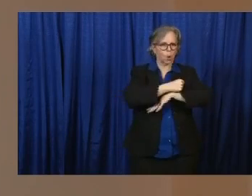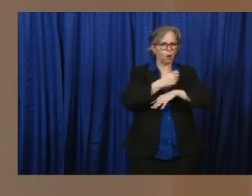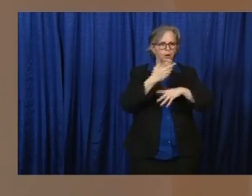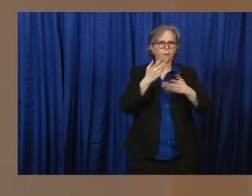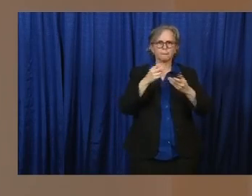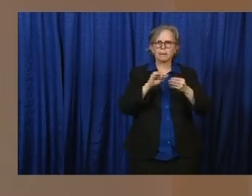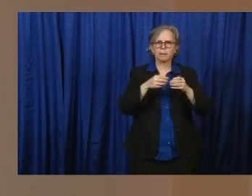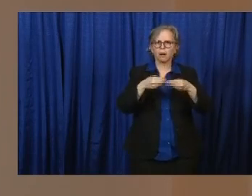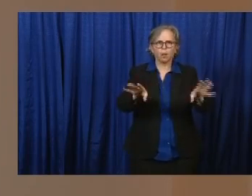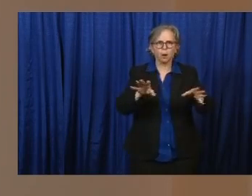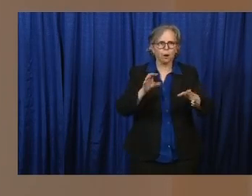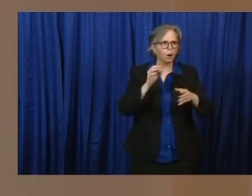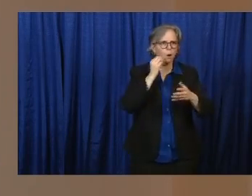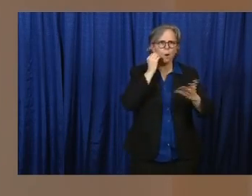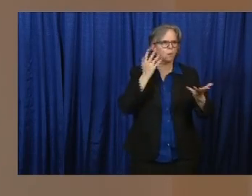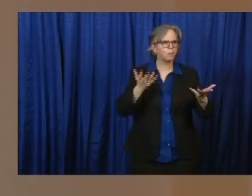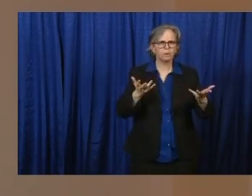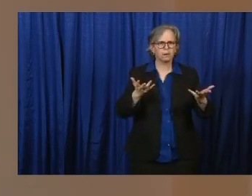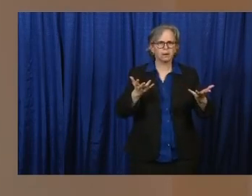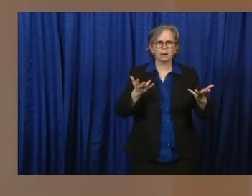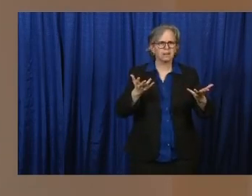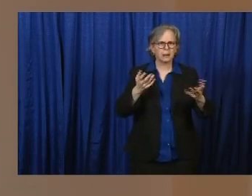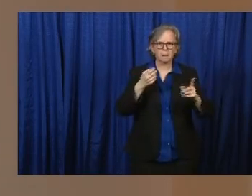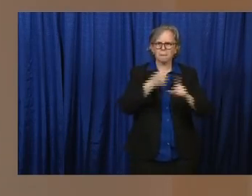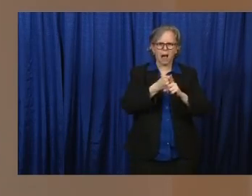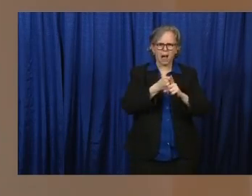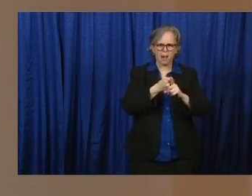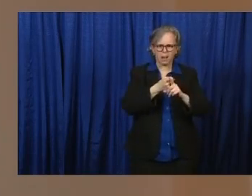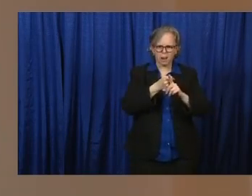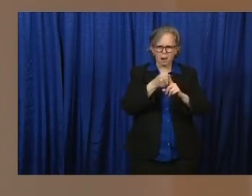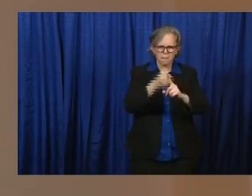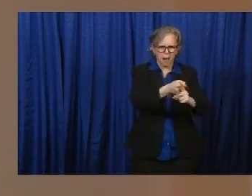together. It's not only in the health standpoint, it's in the it's from the